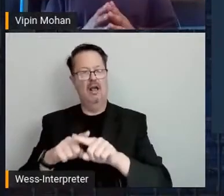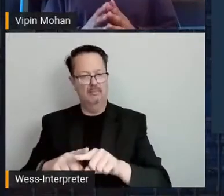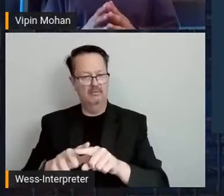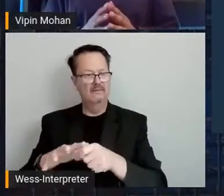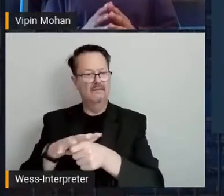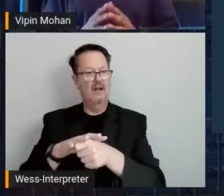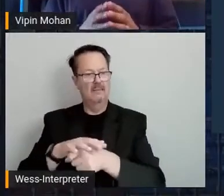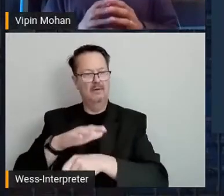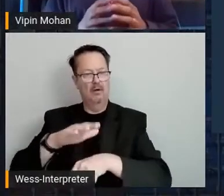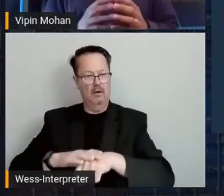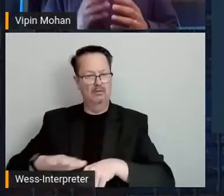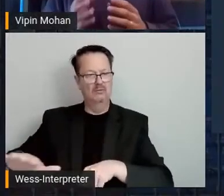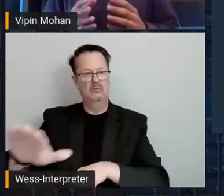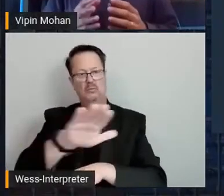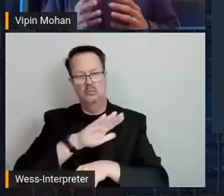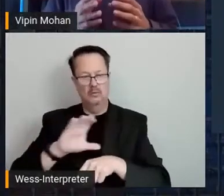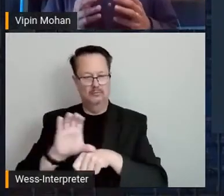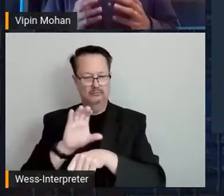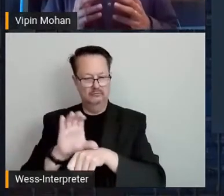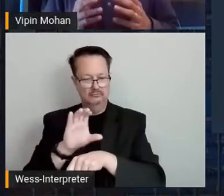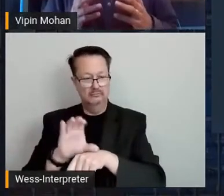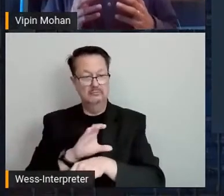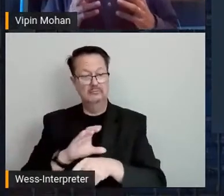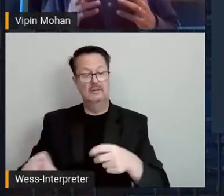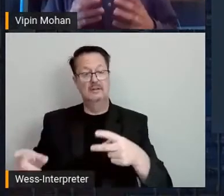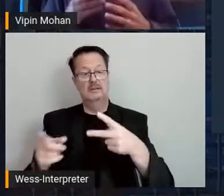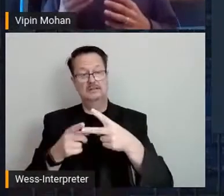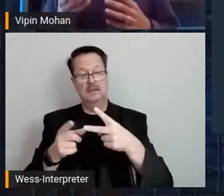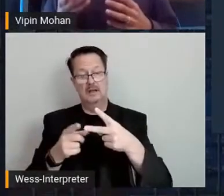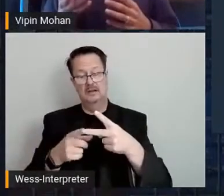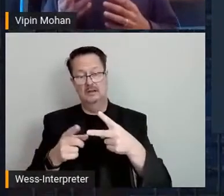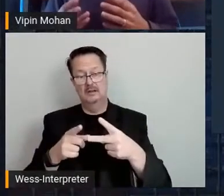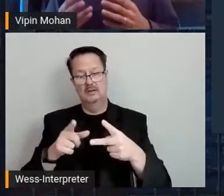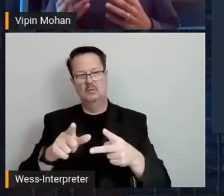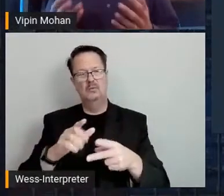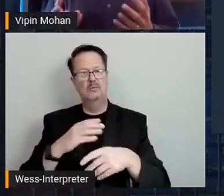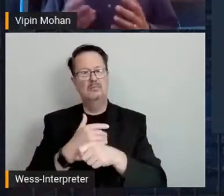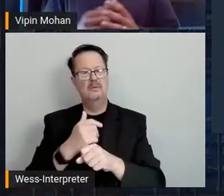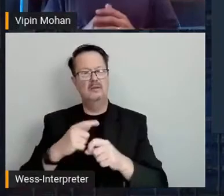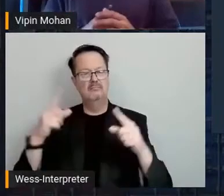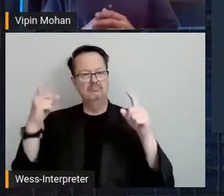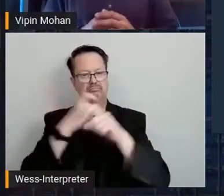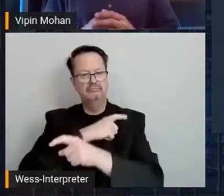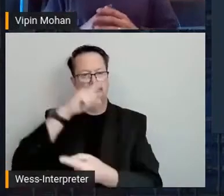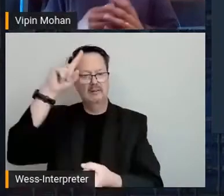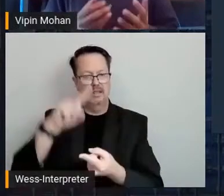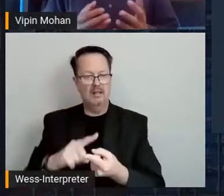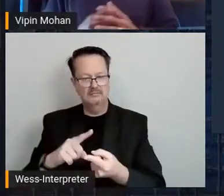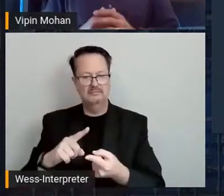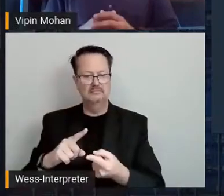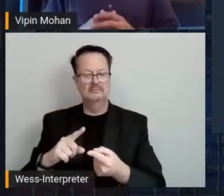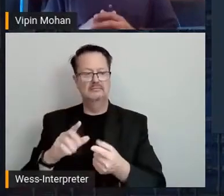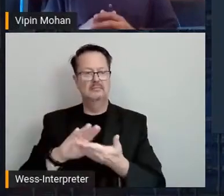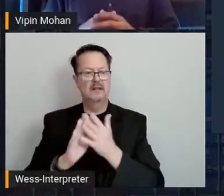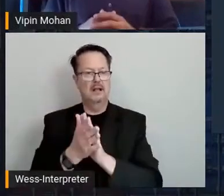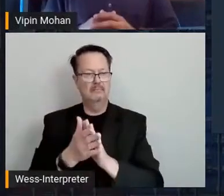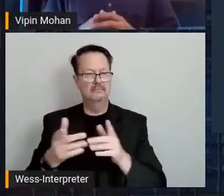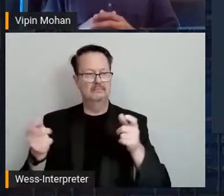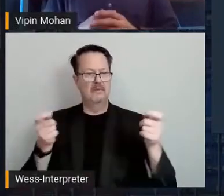premises. Second thing is, you simplify on-premises Kubernetes management with Amazon EKS